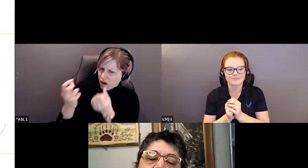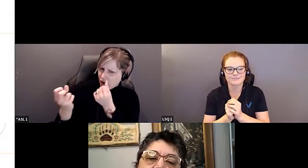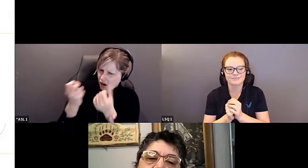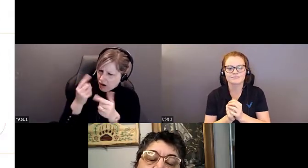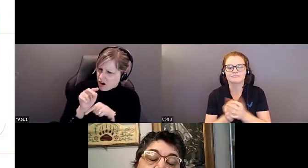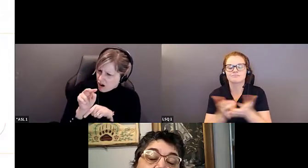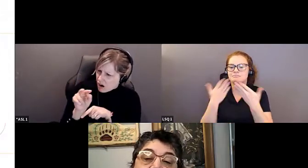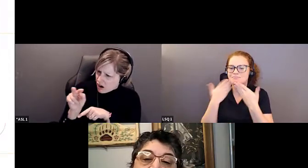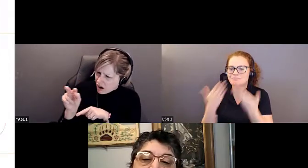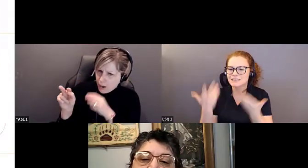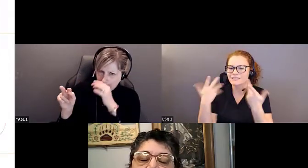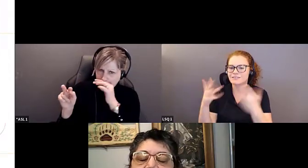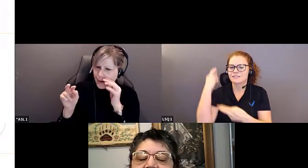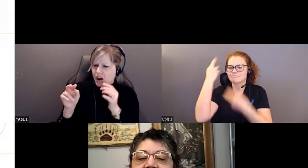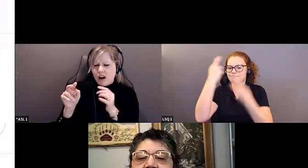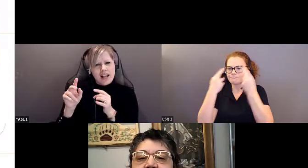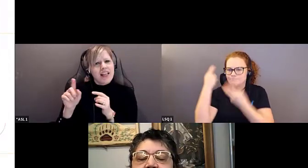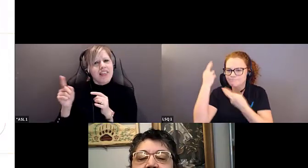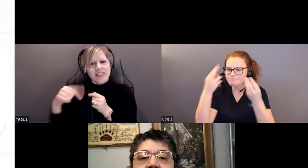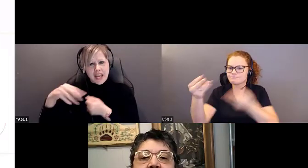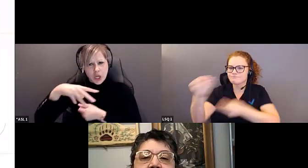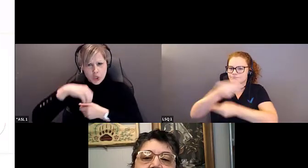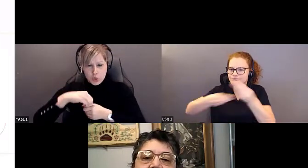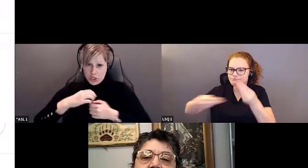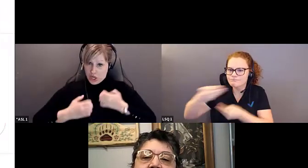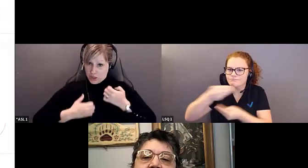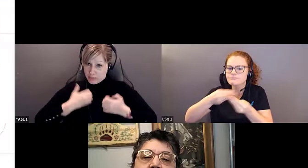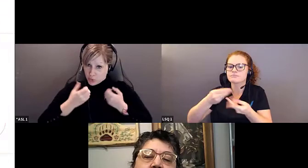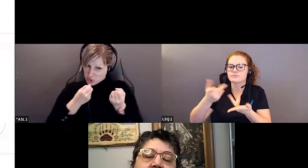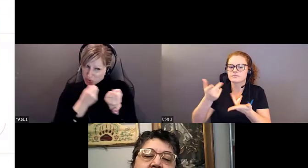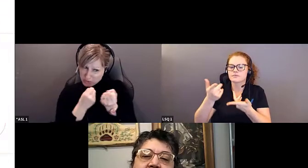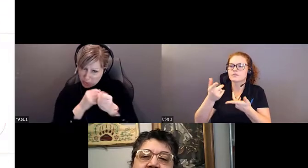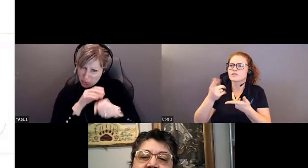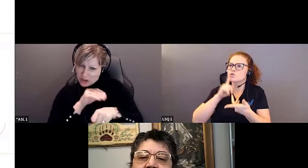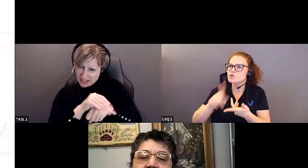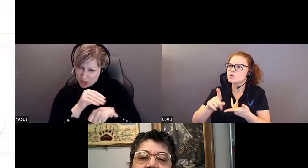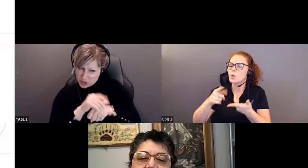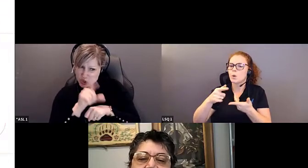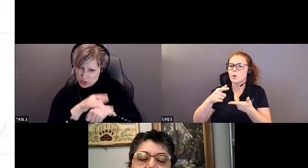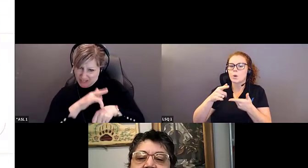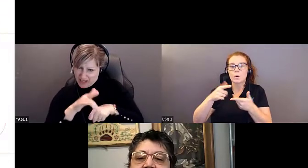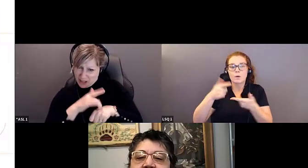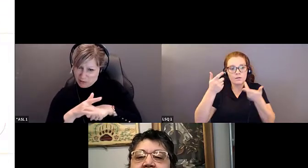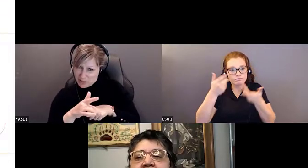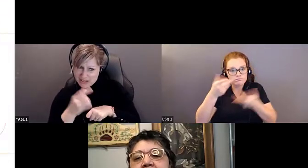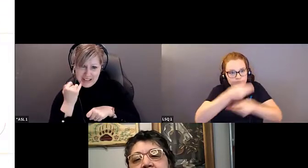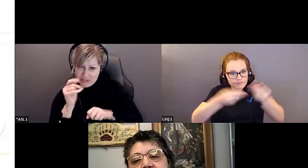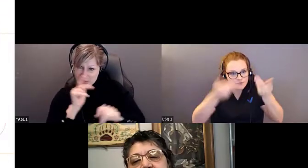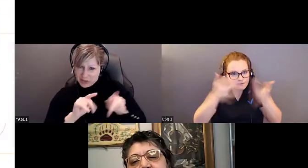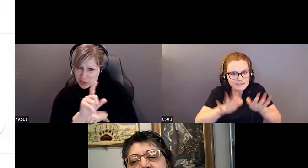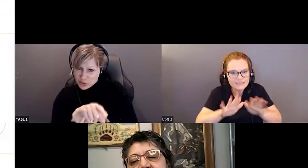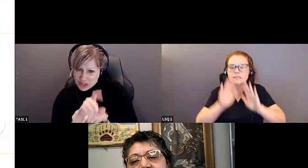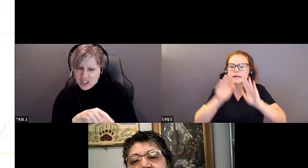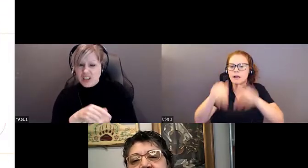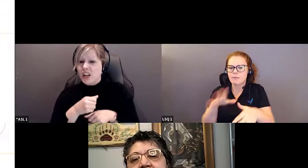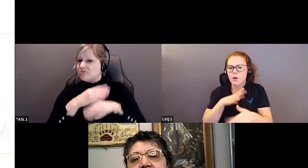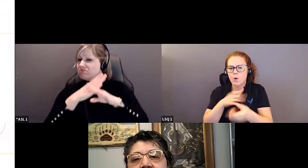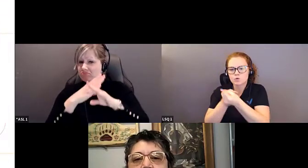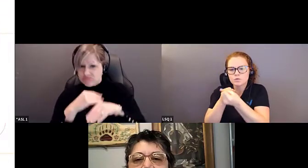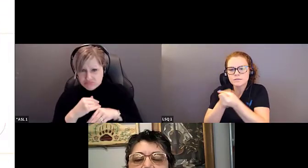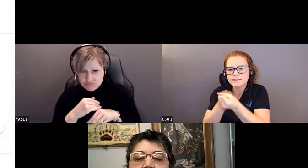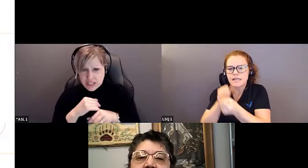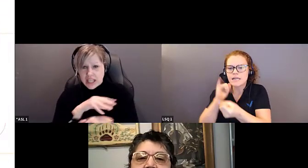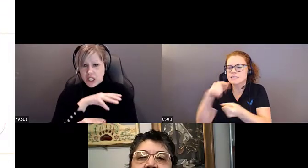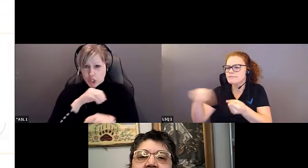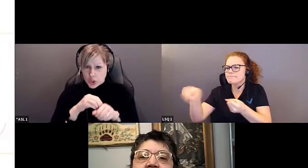that there would be emotional supports available, ensuring that we would have full accessibility and interpretation